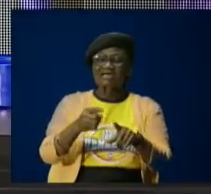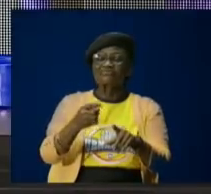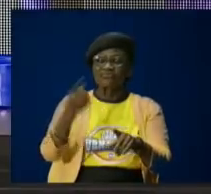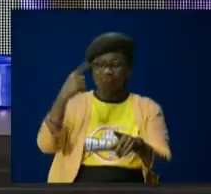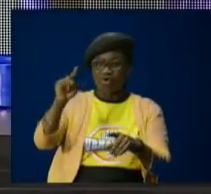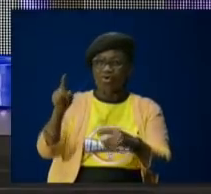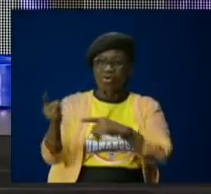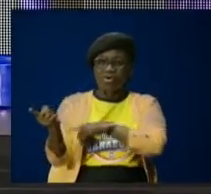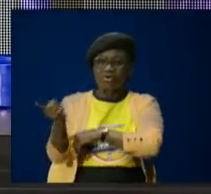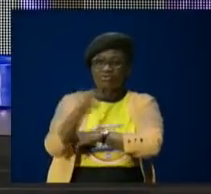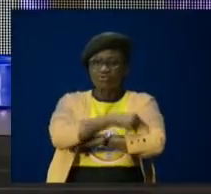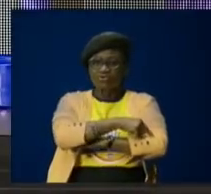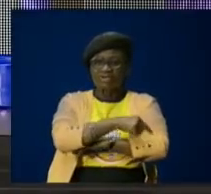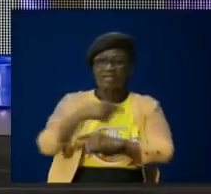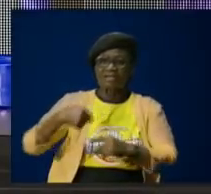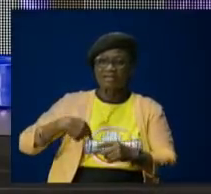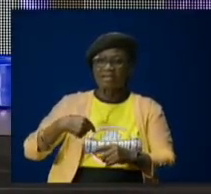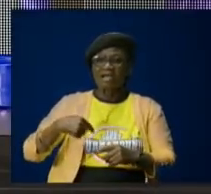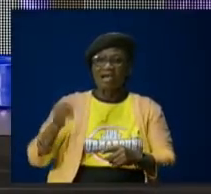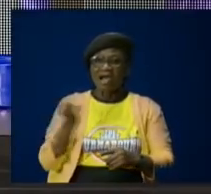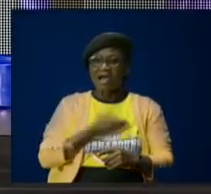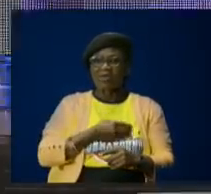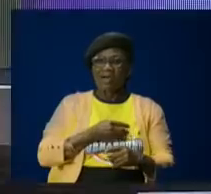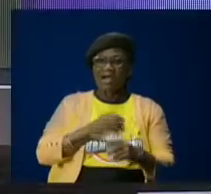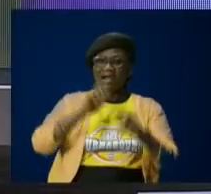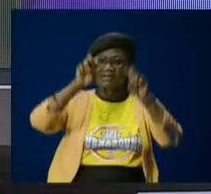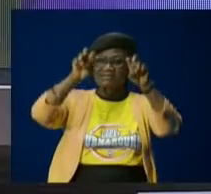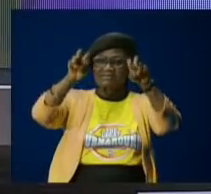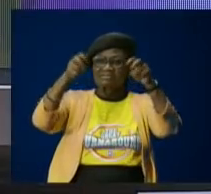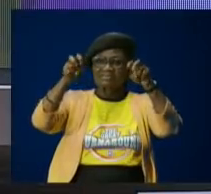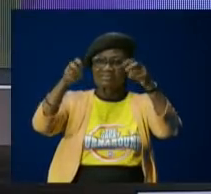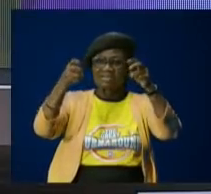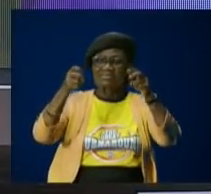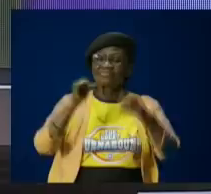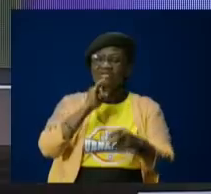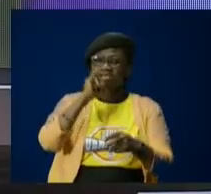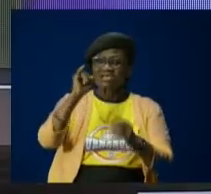told that our theme is Peace Be Still.